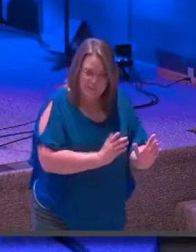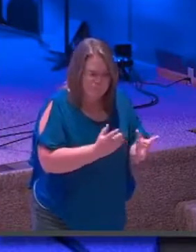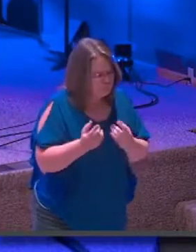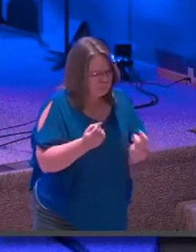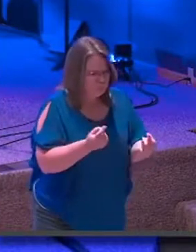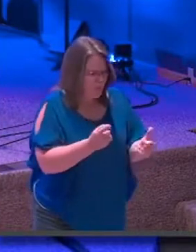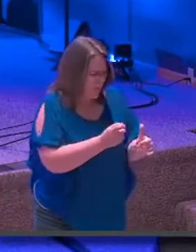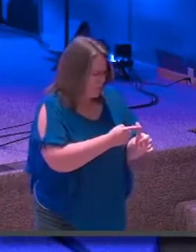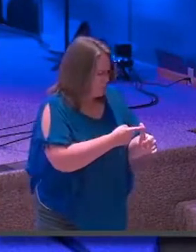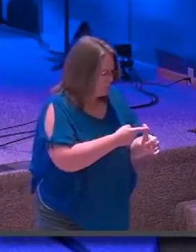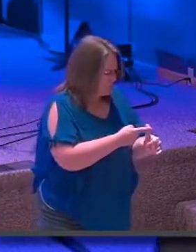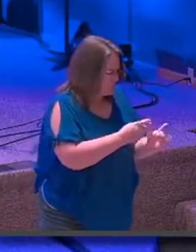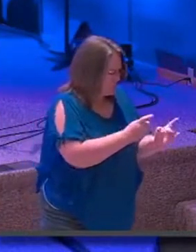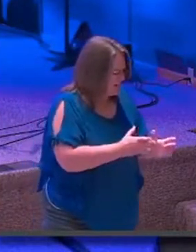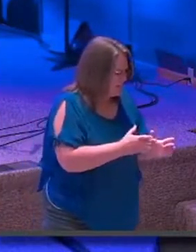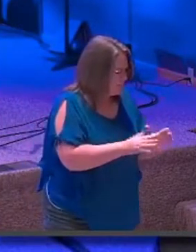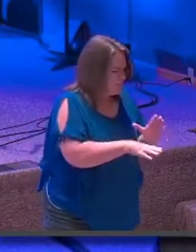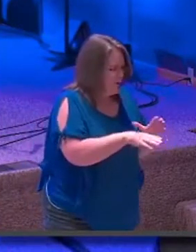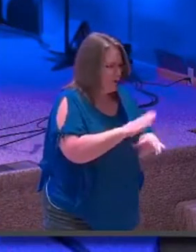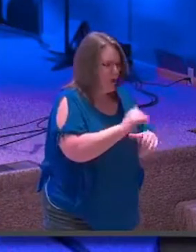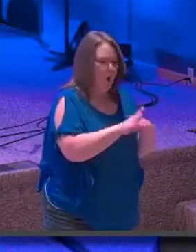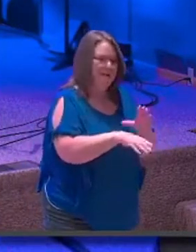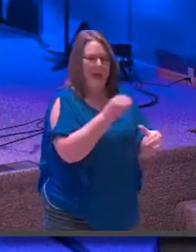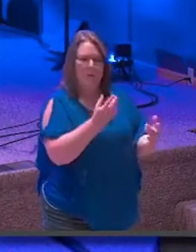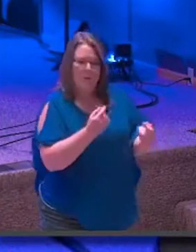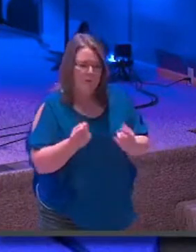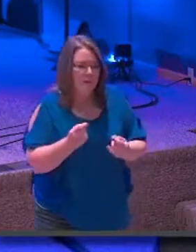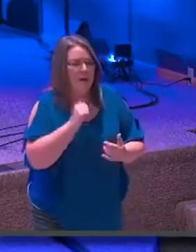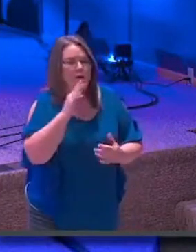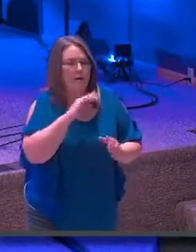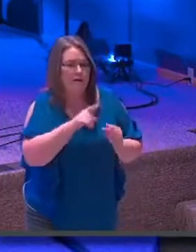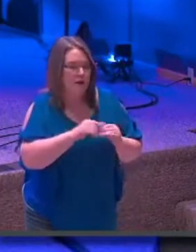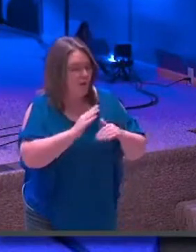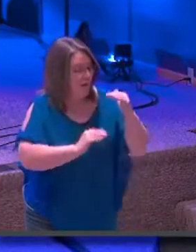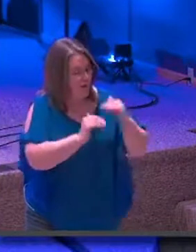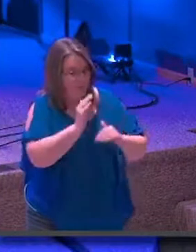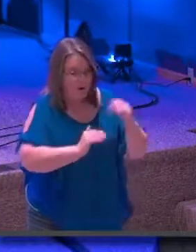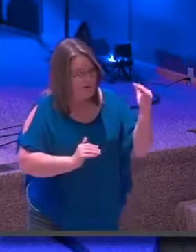called out ones do? Because it wasn't talking about a building.